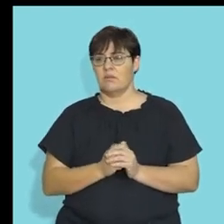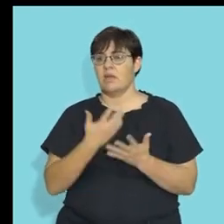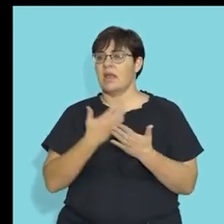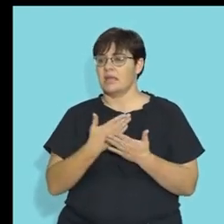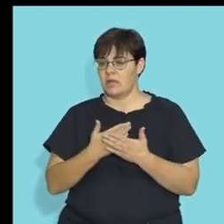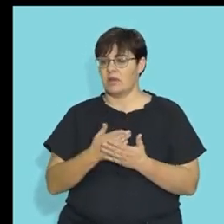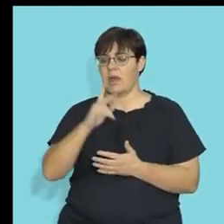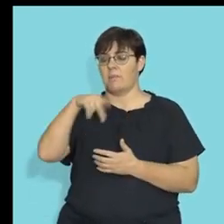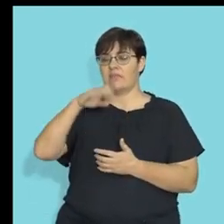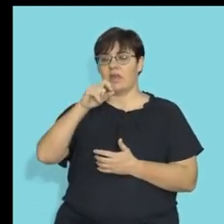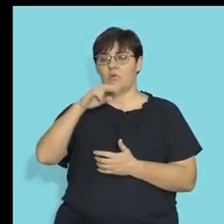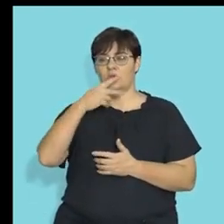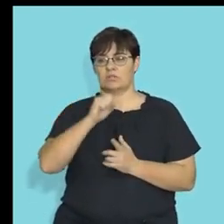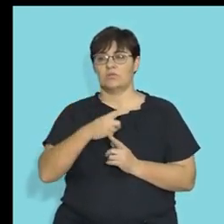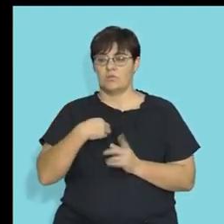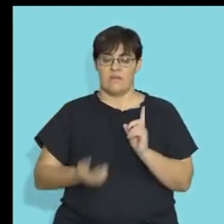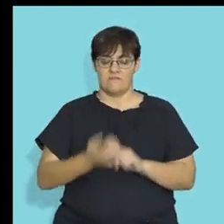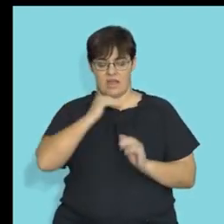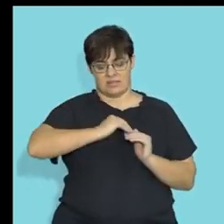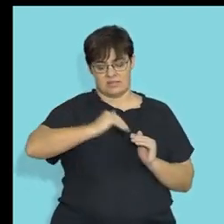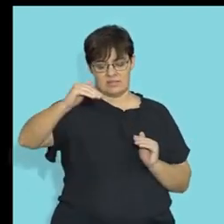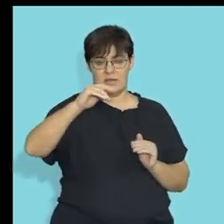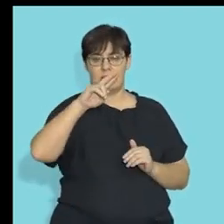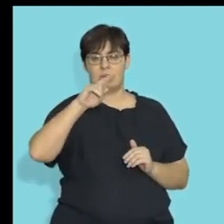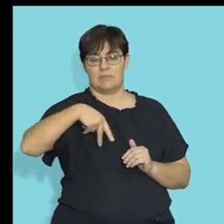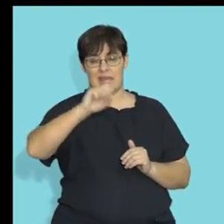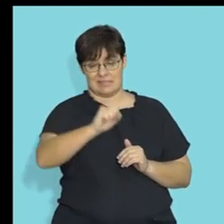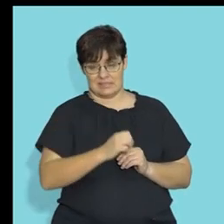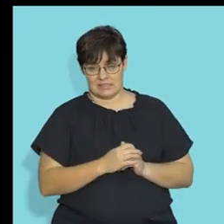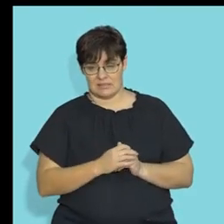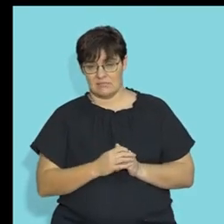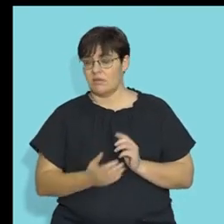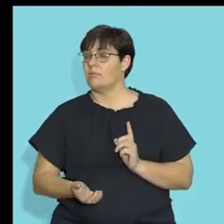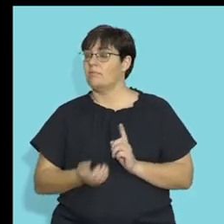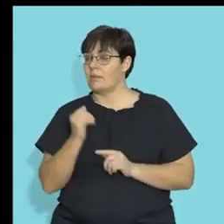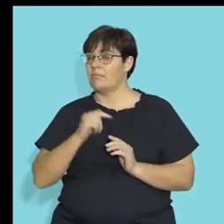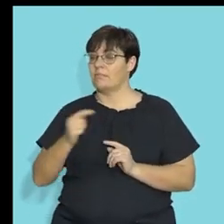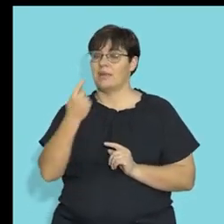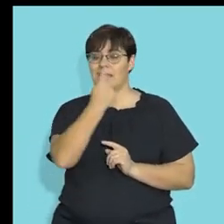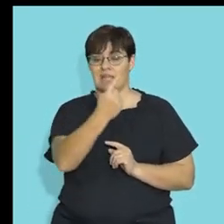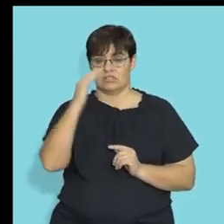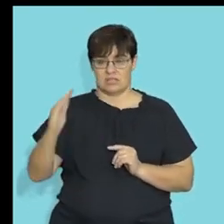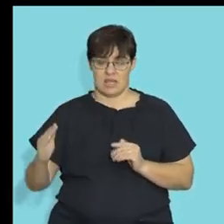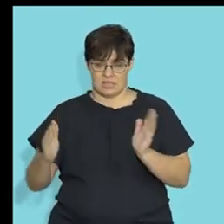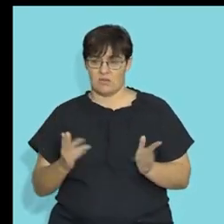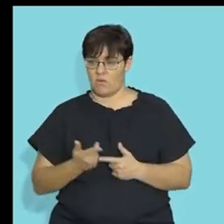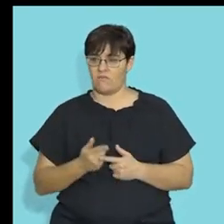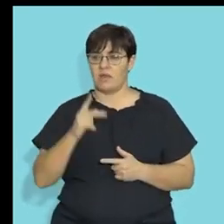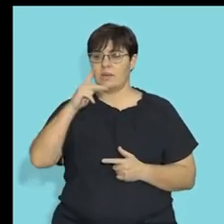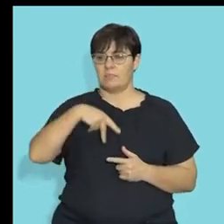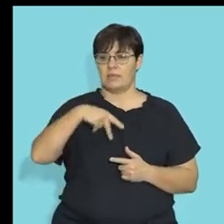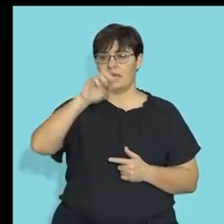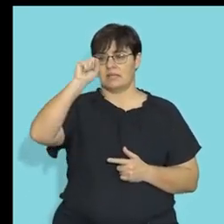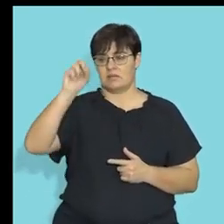other. So I can do Pythagoras to find the length of PS, and that will indicate the length of each side